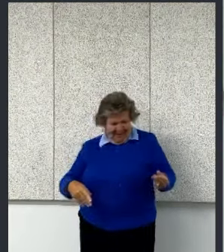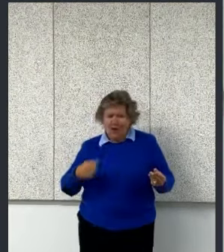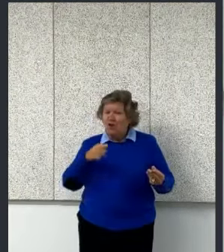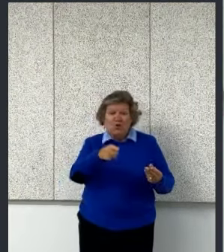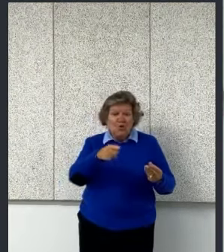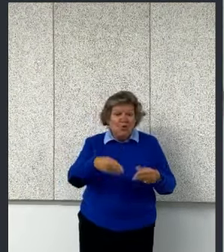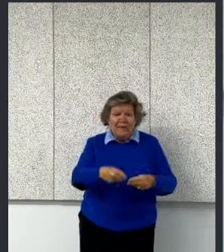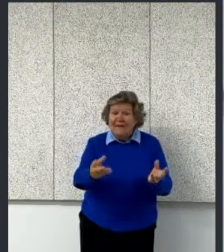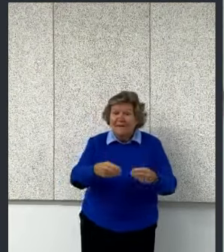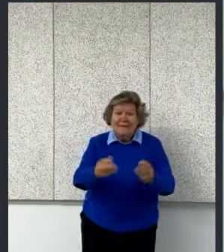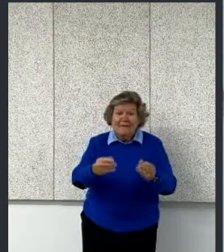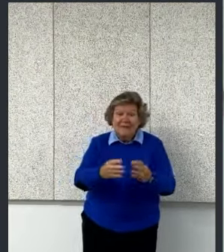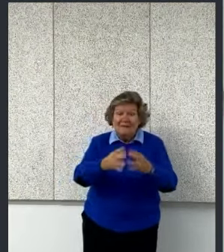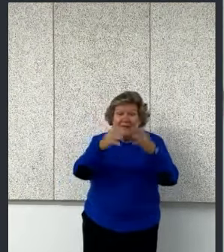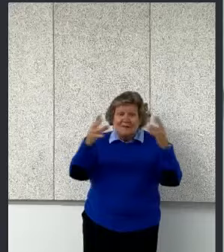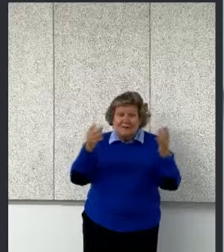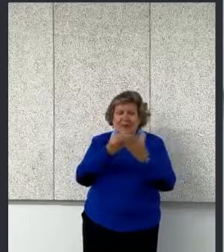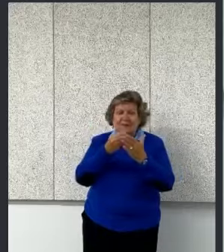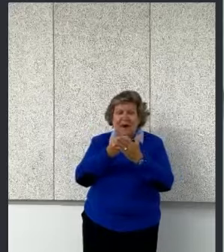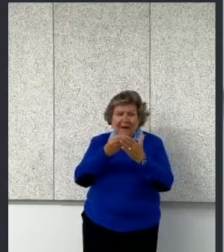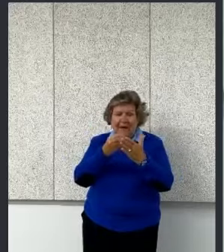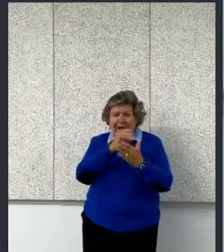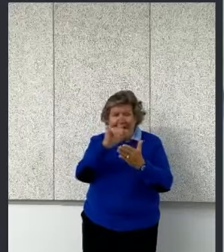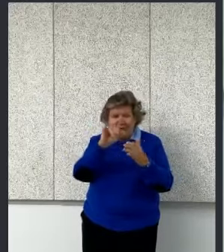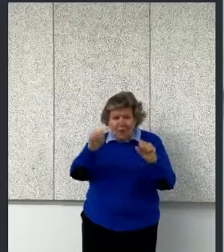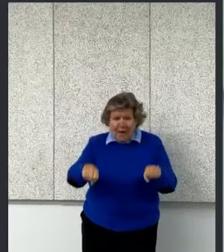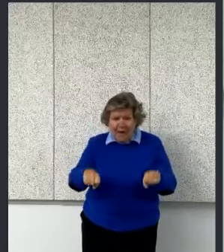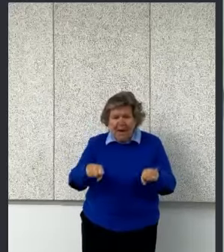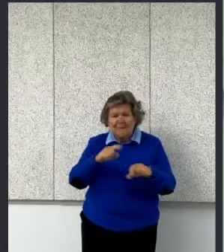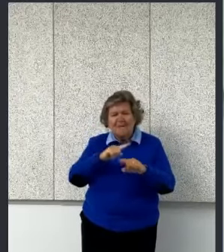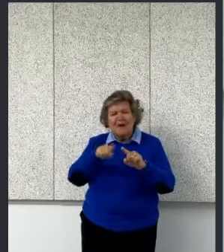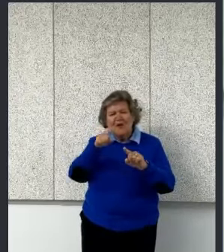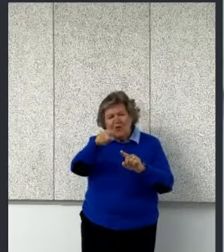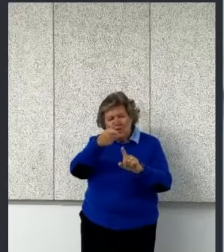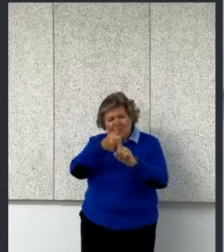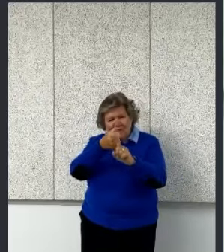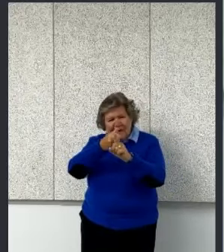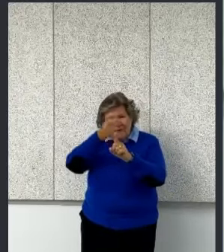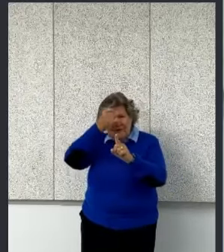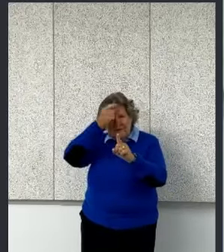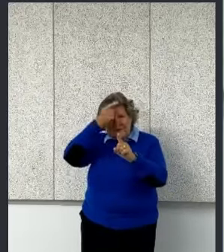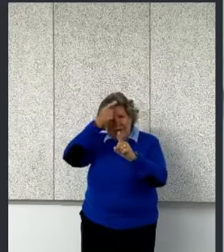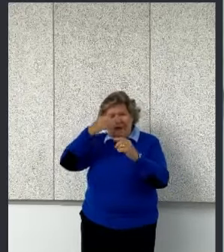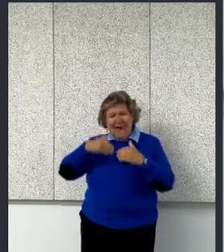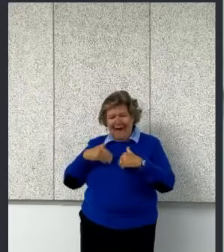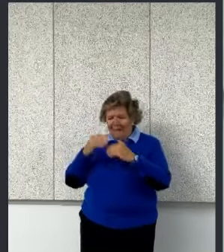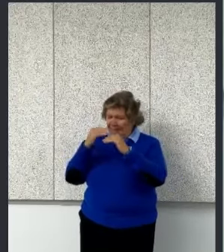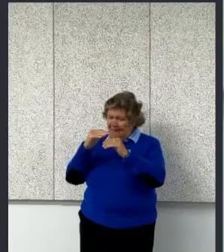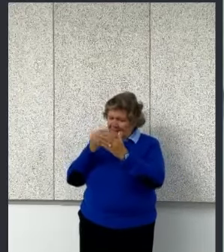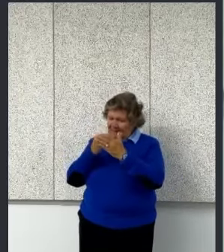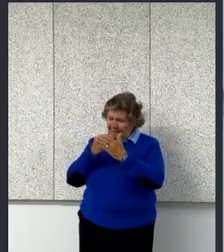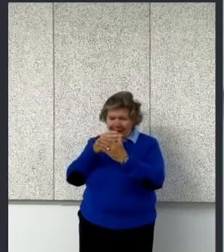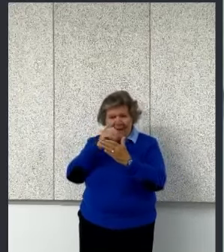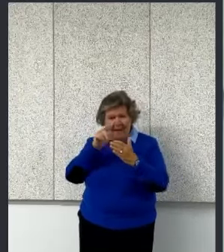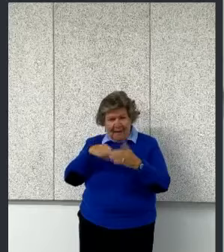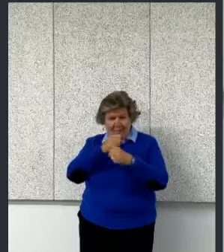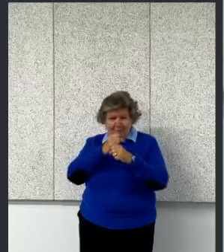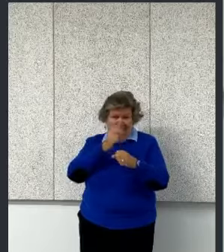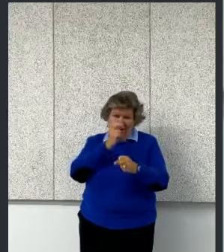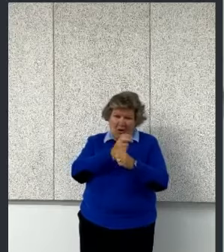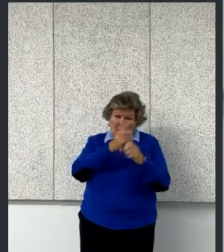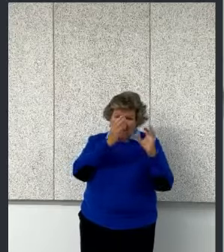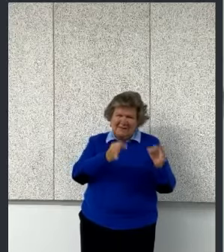But recognizing that there are limitations and there do have to be hard decisions, how do you think about this kind of like funding